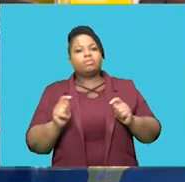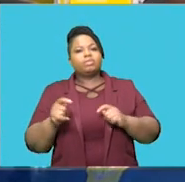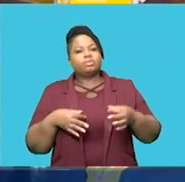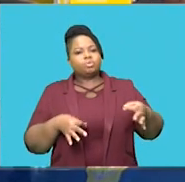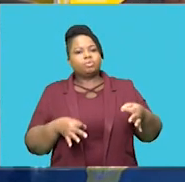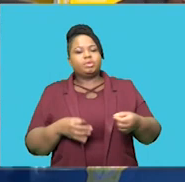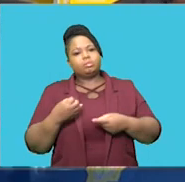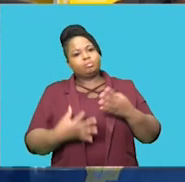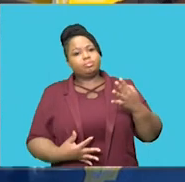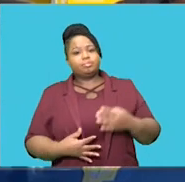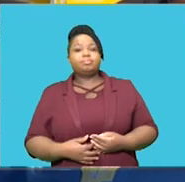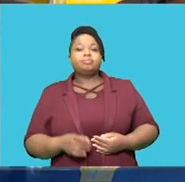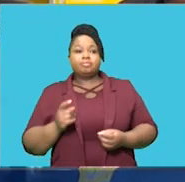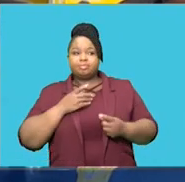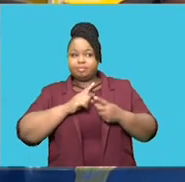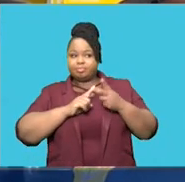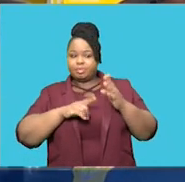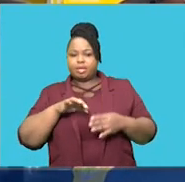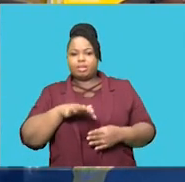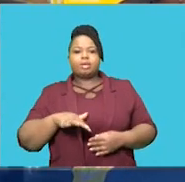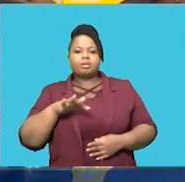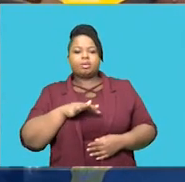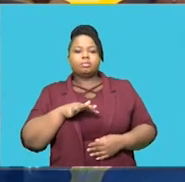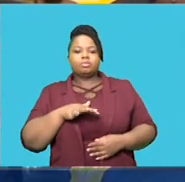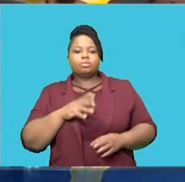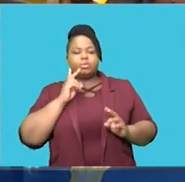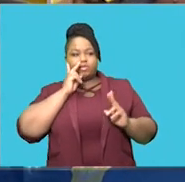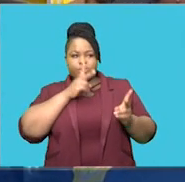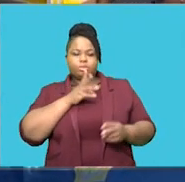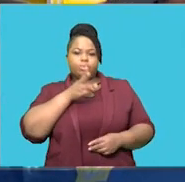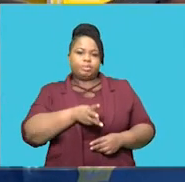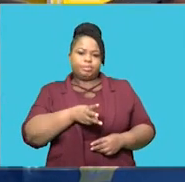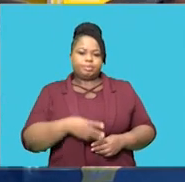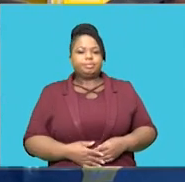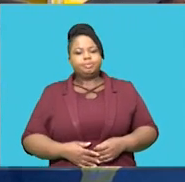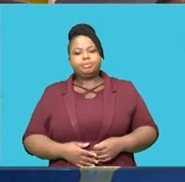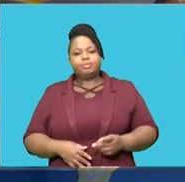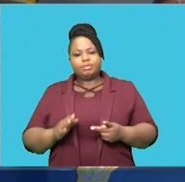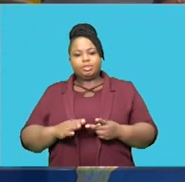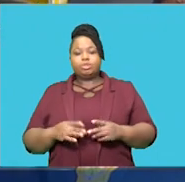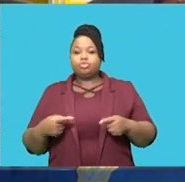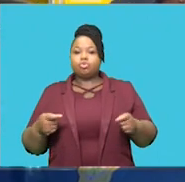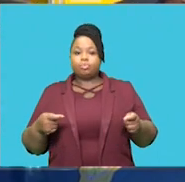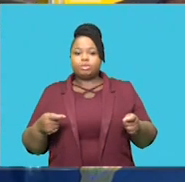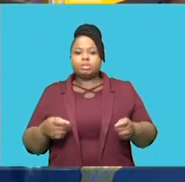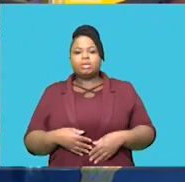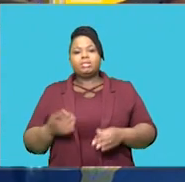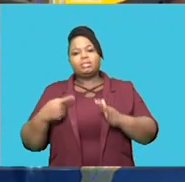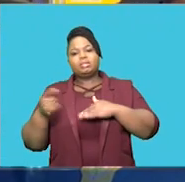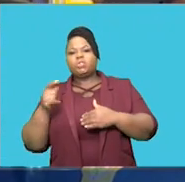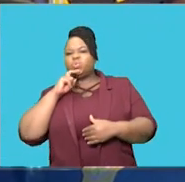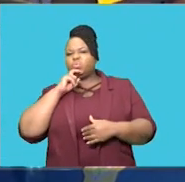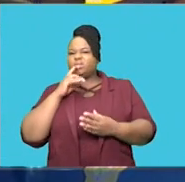and so forth. Those are the areas which we will make a turn there. Second-hand dealers, shops, we